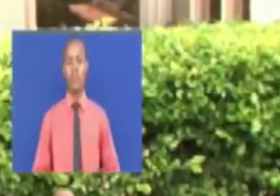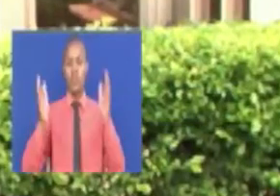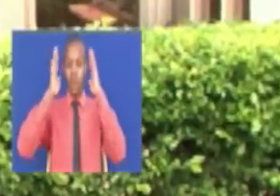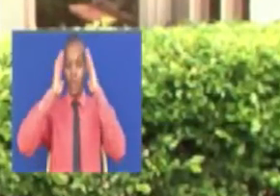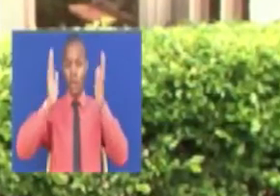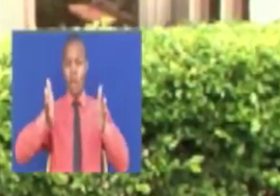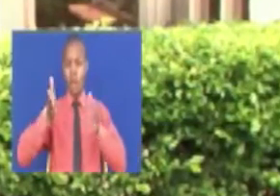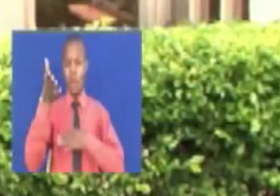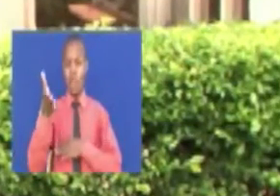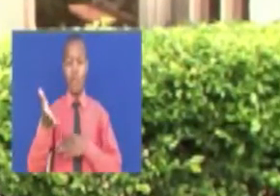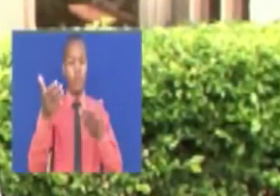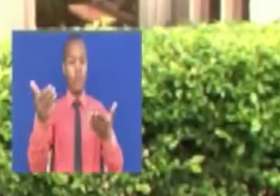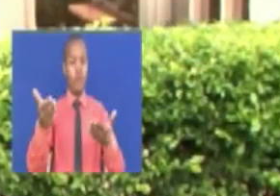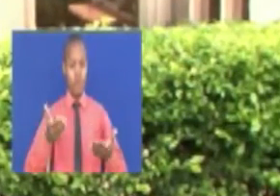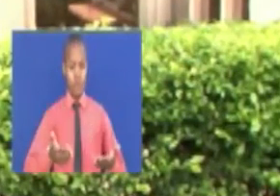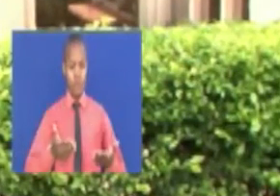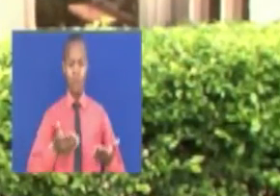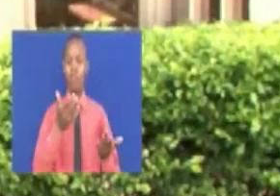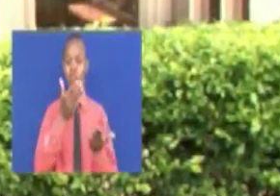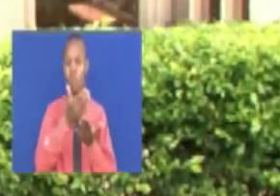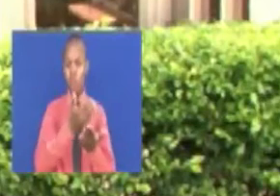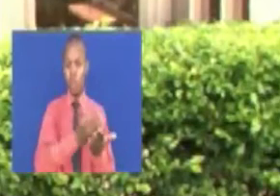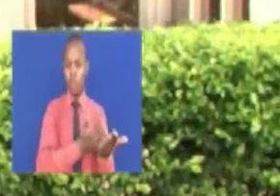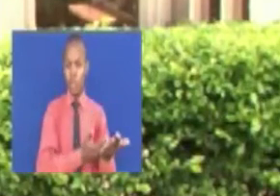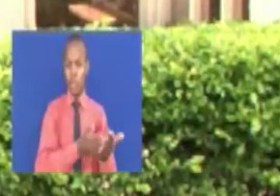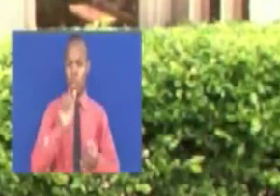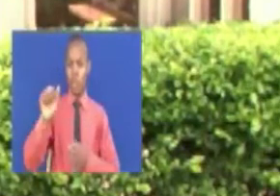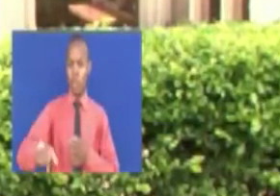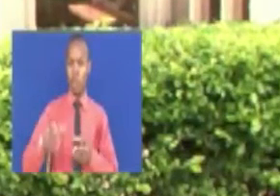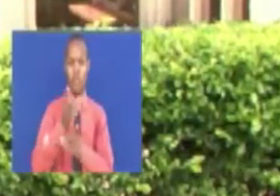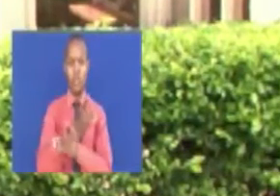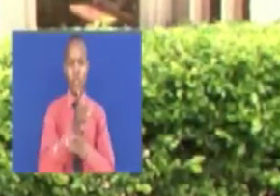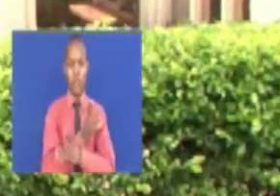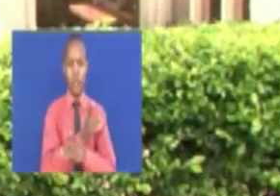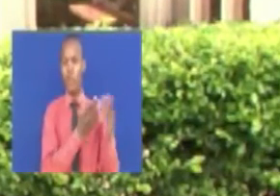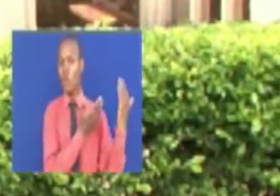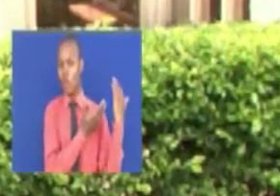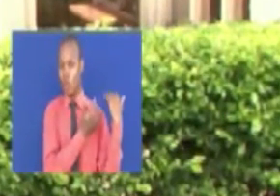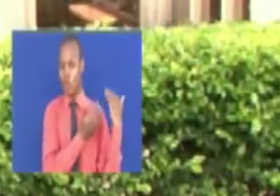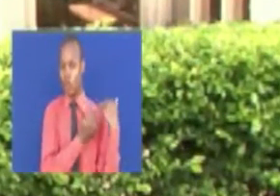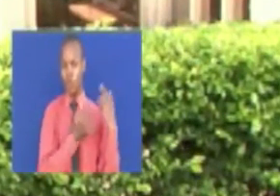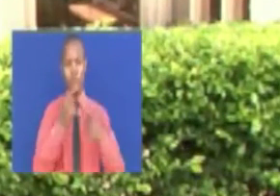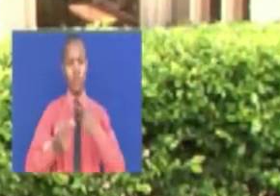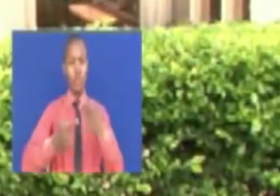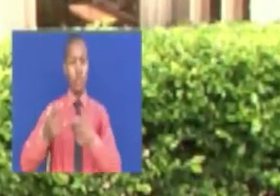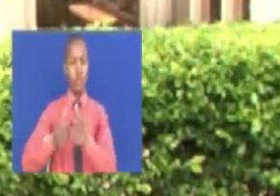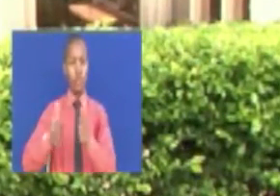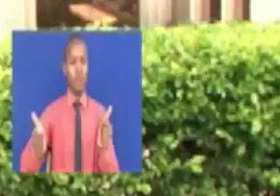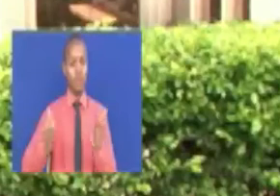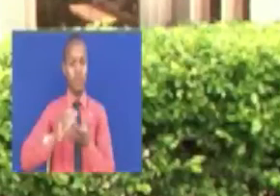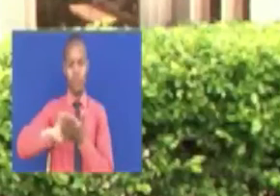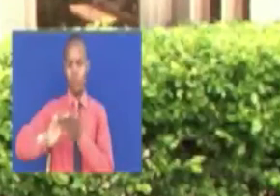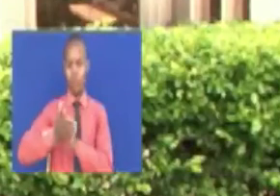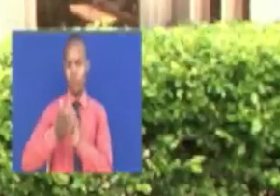Hello there, and welcome to a program like no other. This is Able Differently. I hope that you're keeping safe, you're washing your